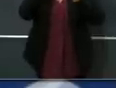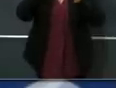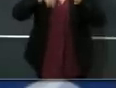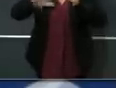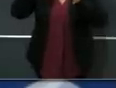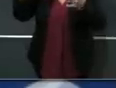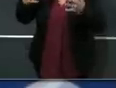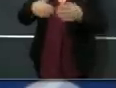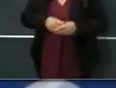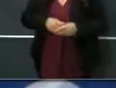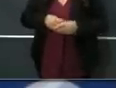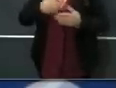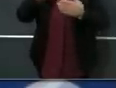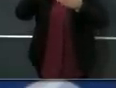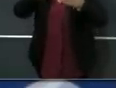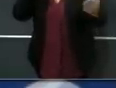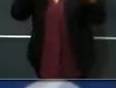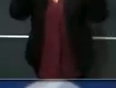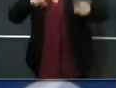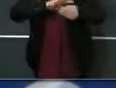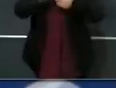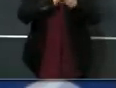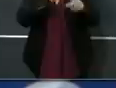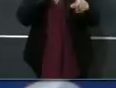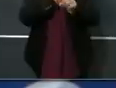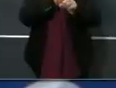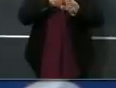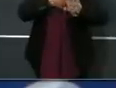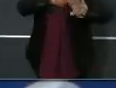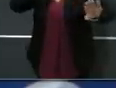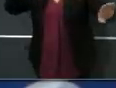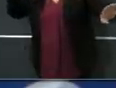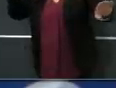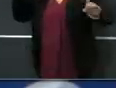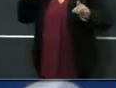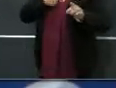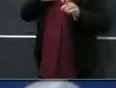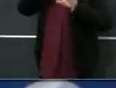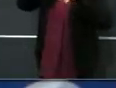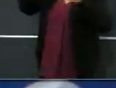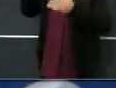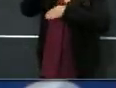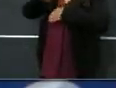doing pre-COVID-19 crisis that extend into this crisis and